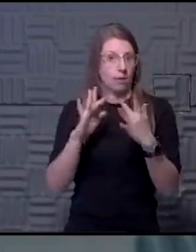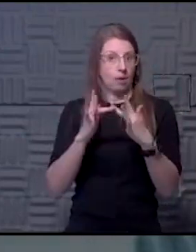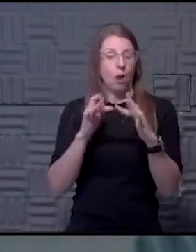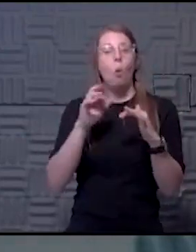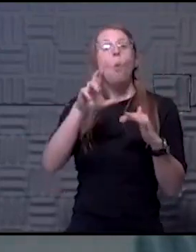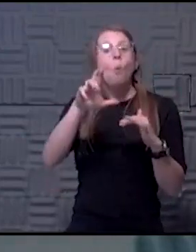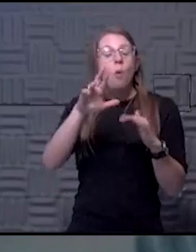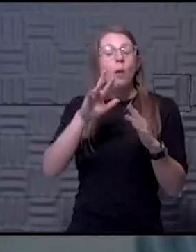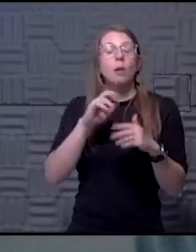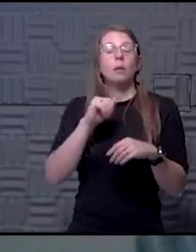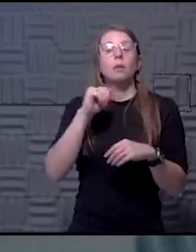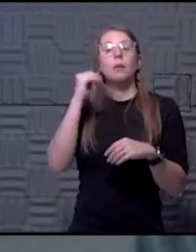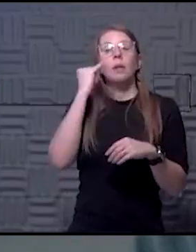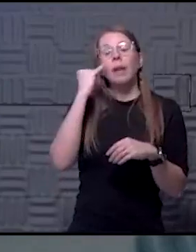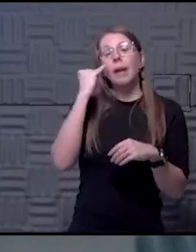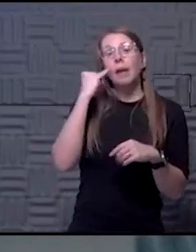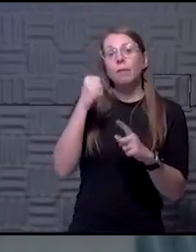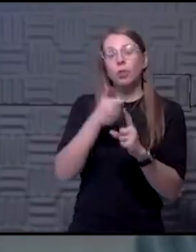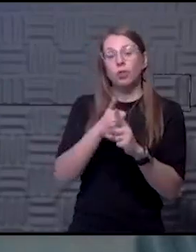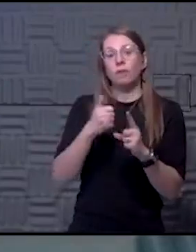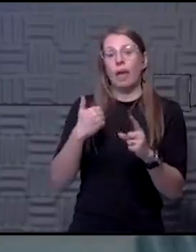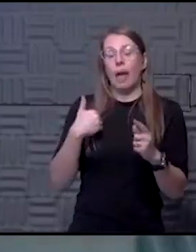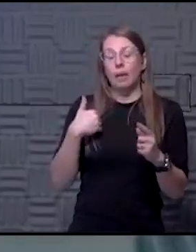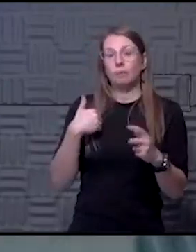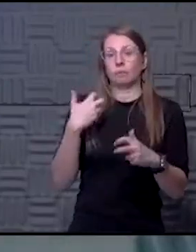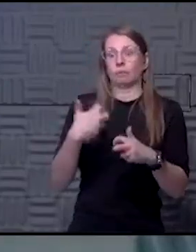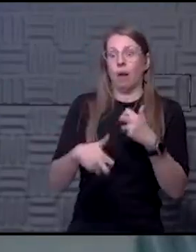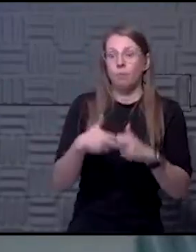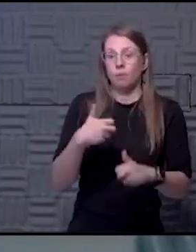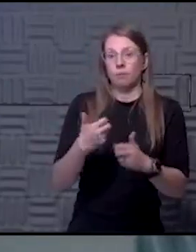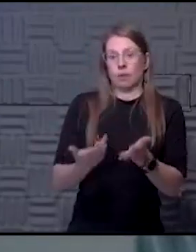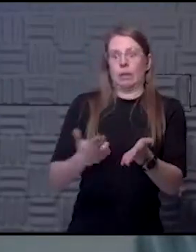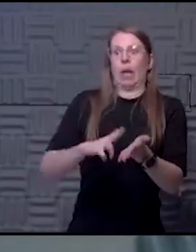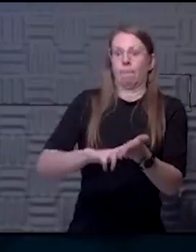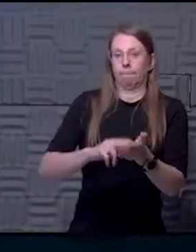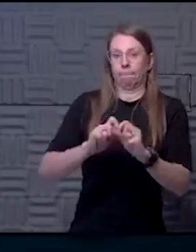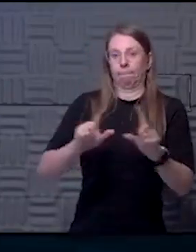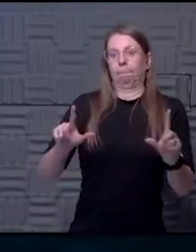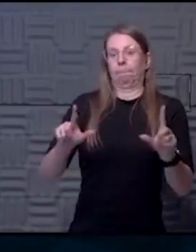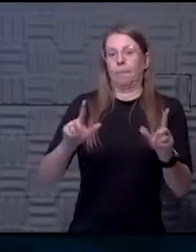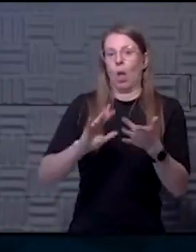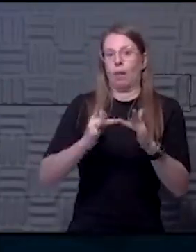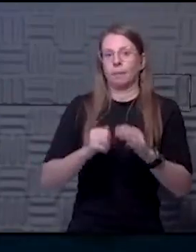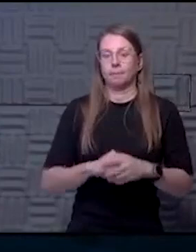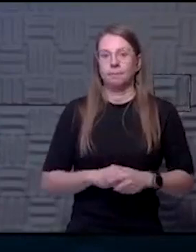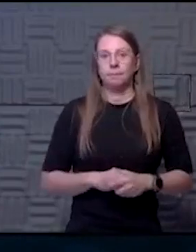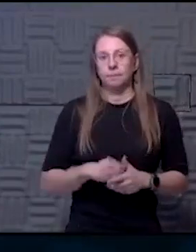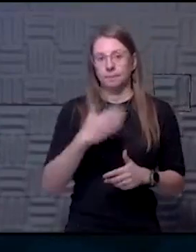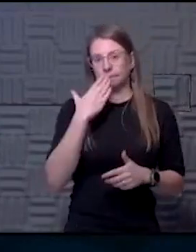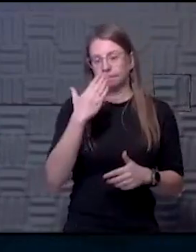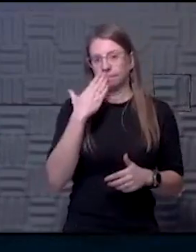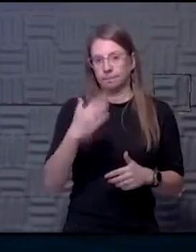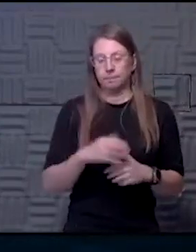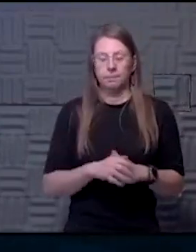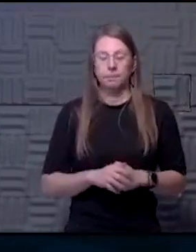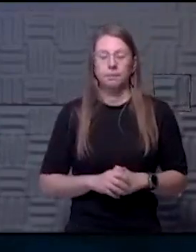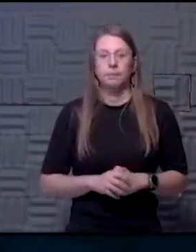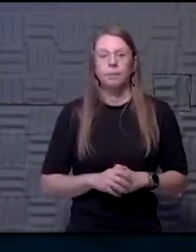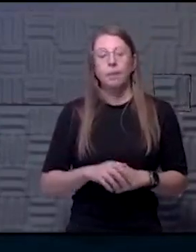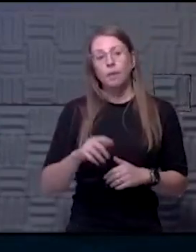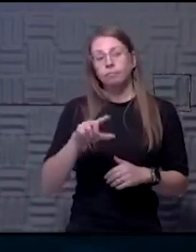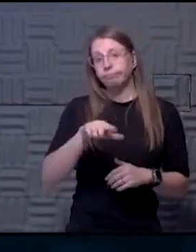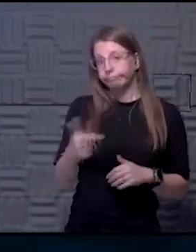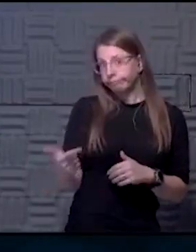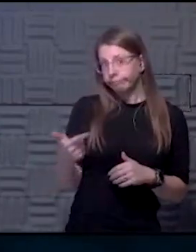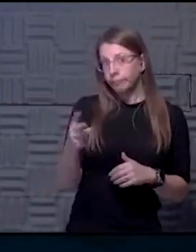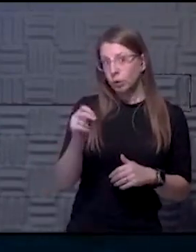or alternatively, if you've had significant issues with getting signed up. Dr. Thank Norman? you, Mayor. Dr. Norman, thoughts